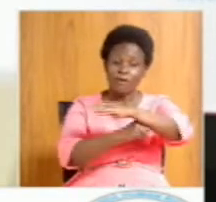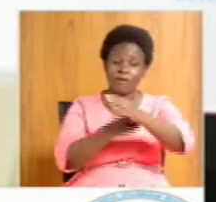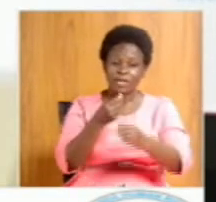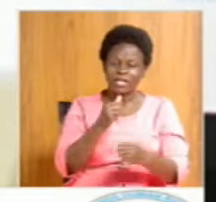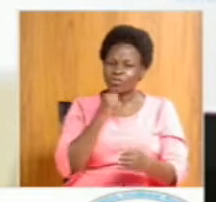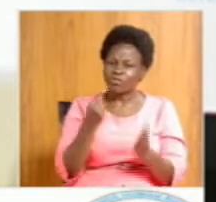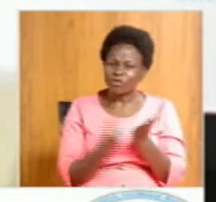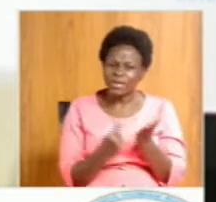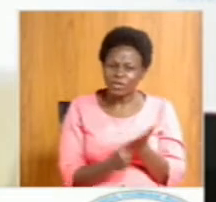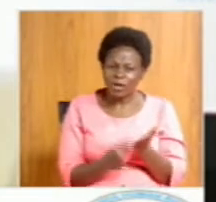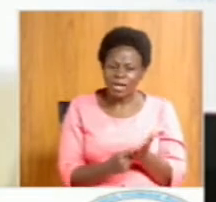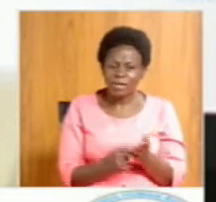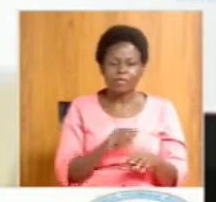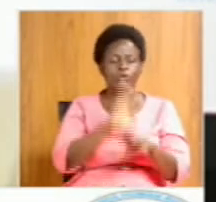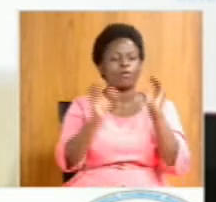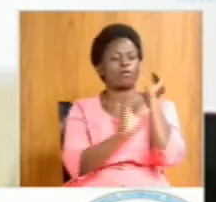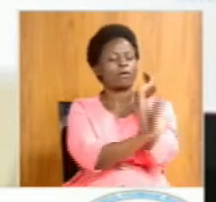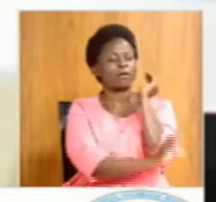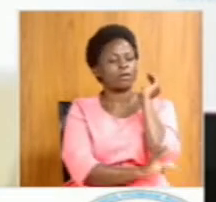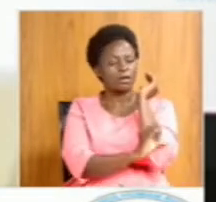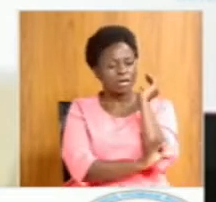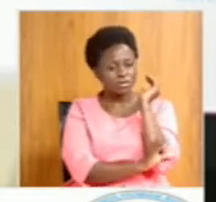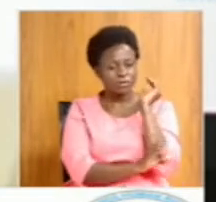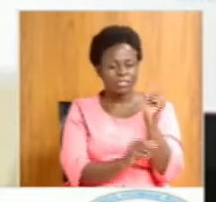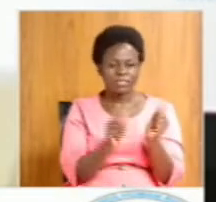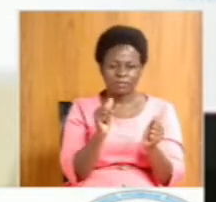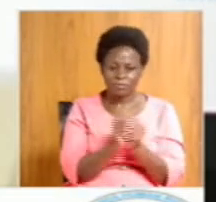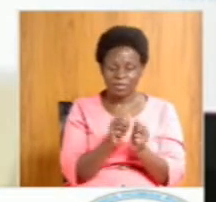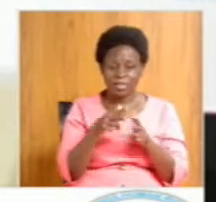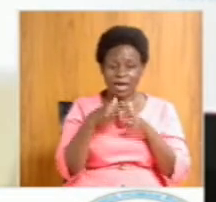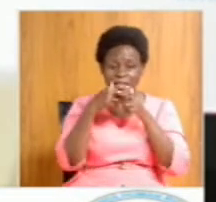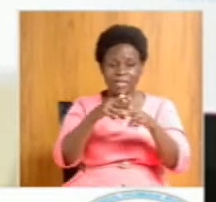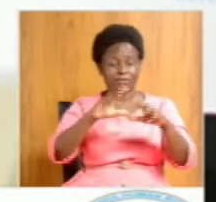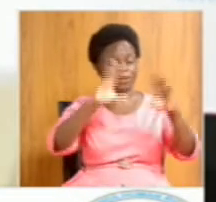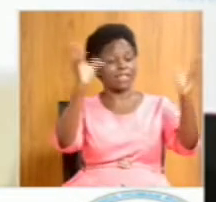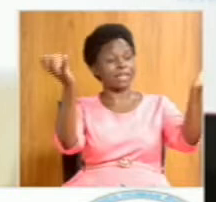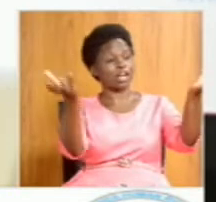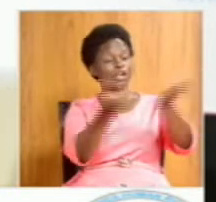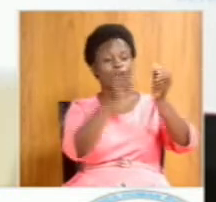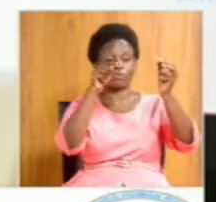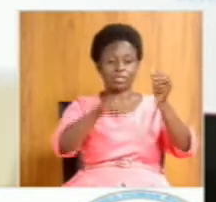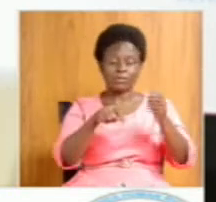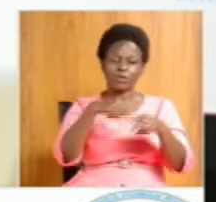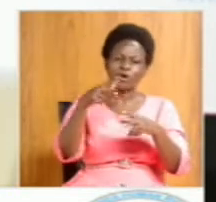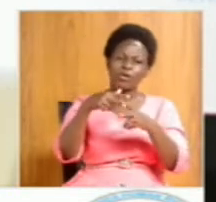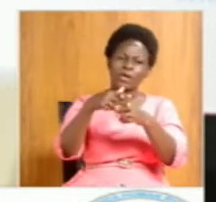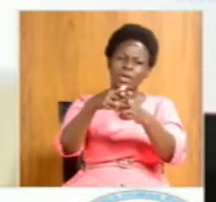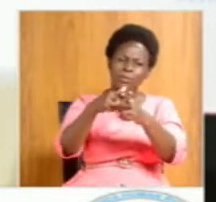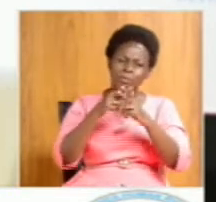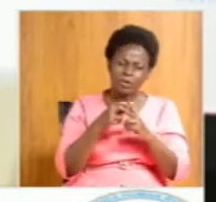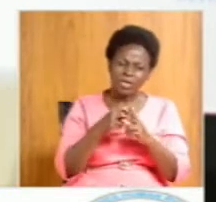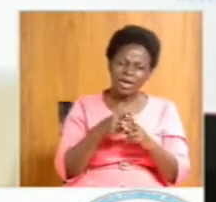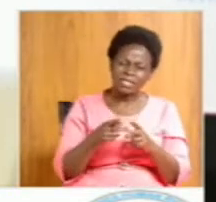not just Uganda but all countries with a sizable amount of debt especially in the global south one we already borrow at very